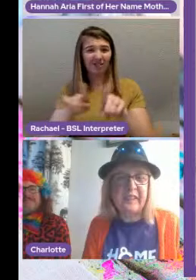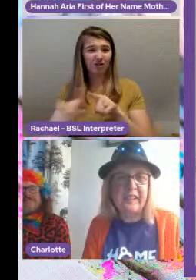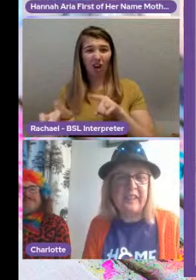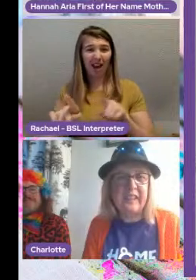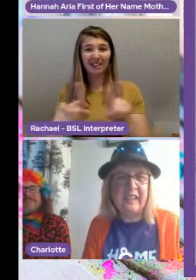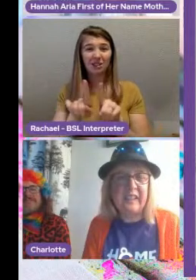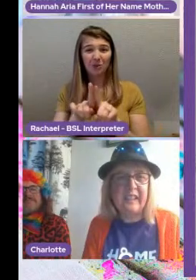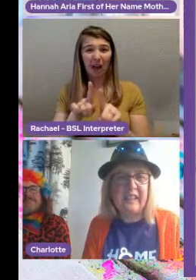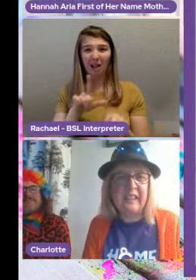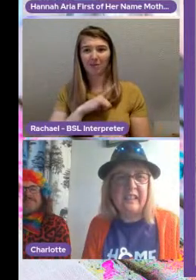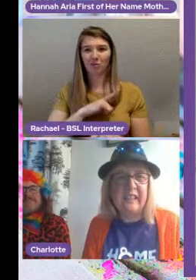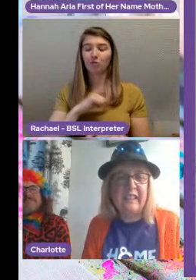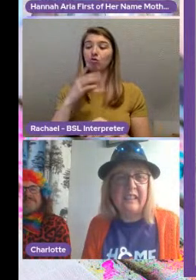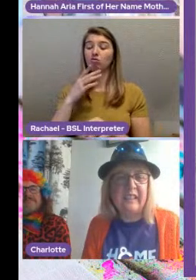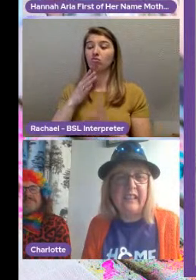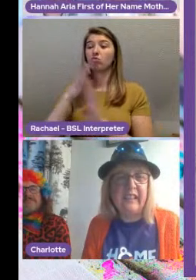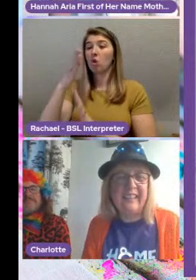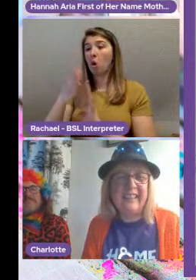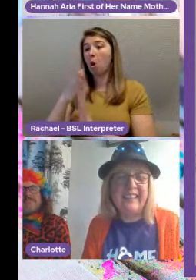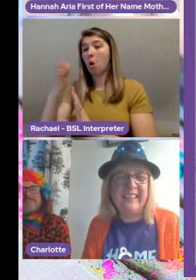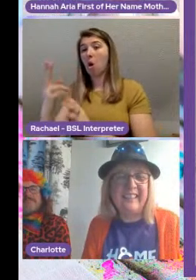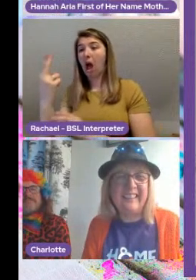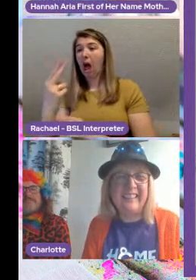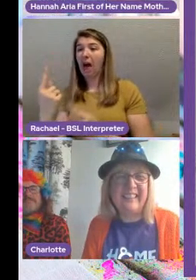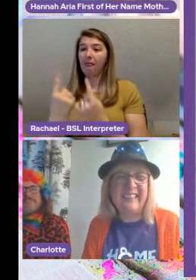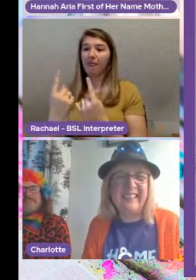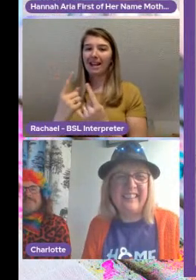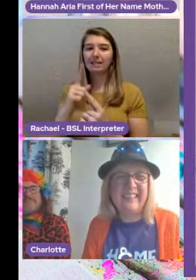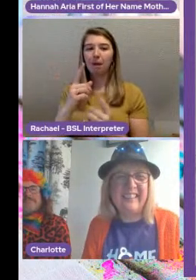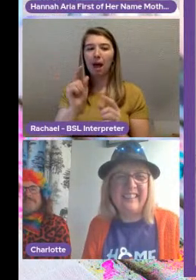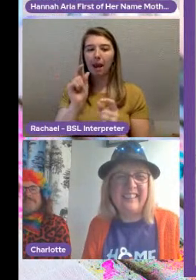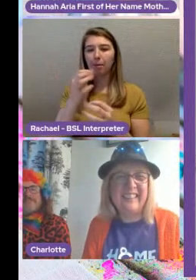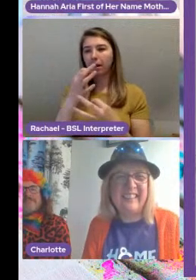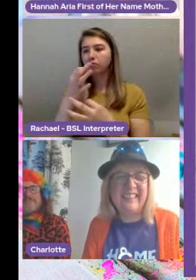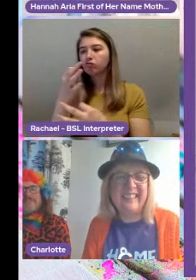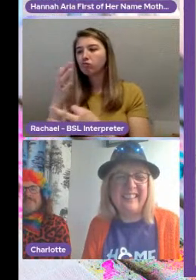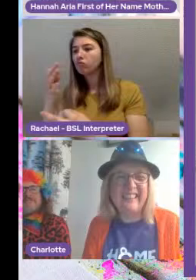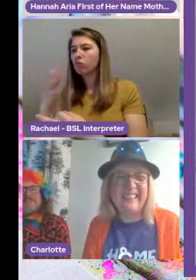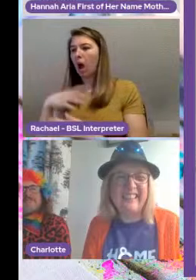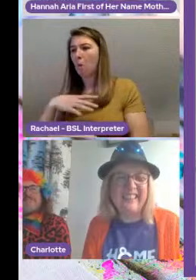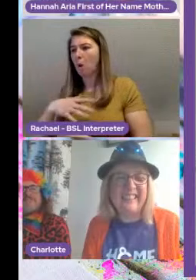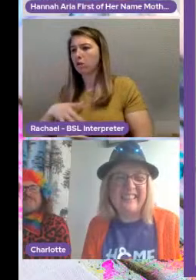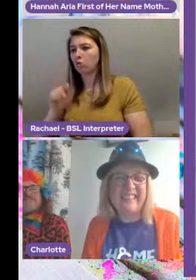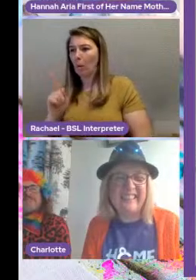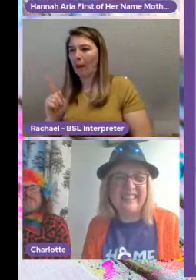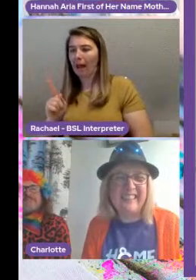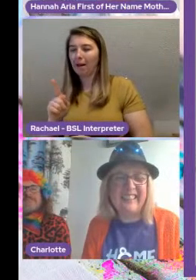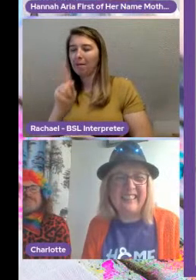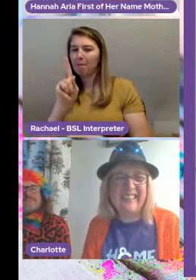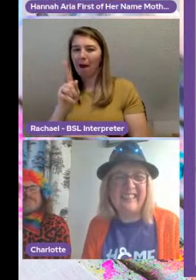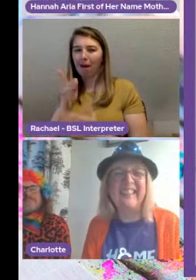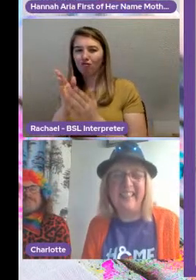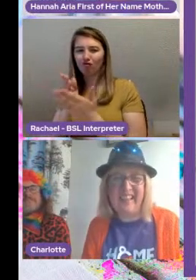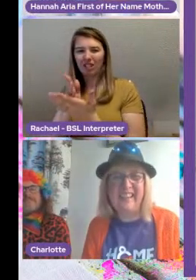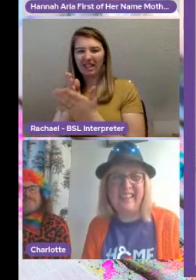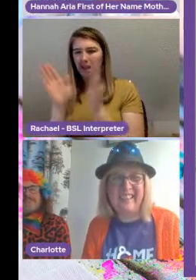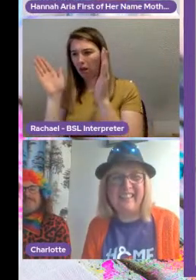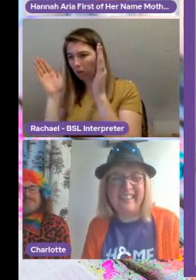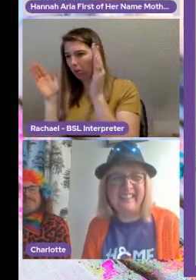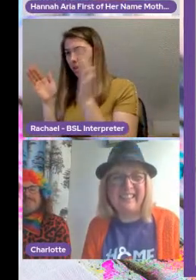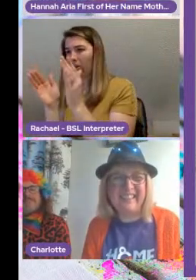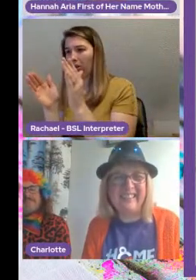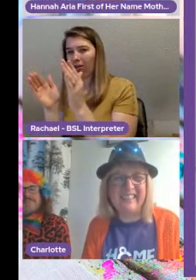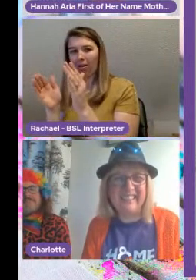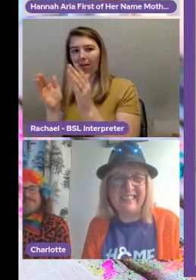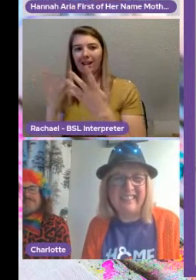to do art things, but we're drawn to things that we want to specialise in and then we don't necessarily get the whole experience of all different